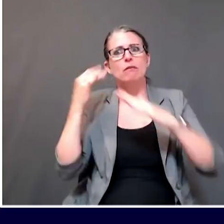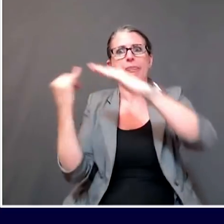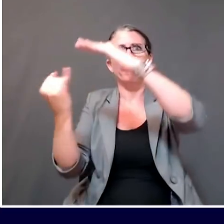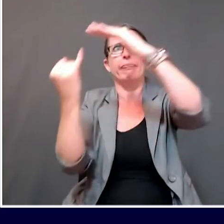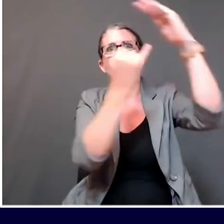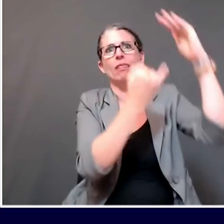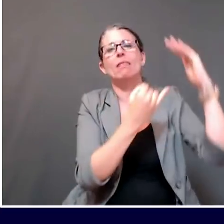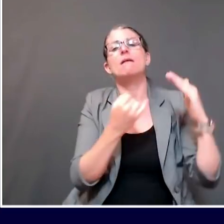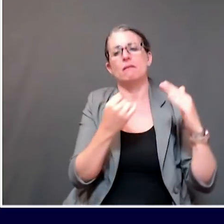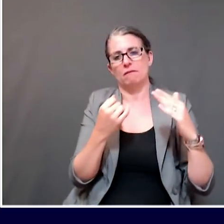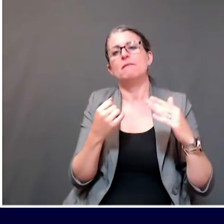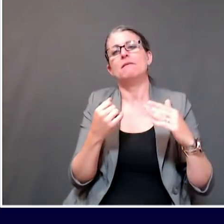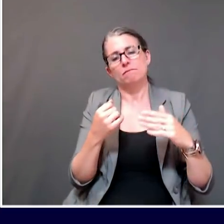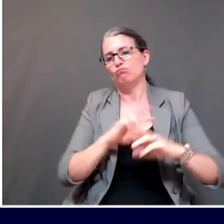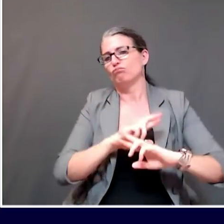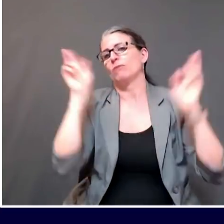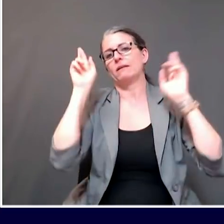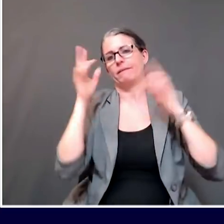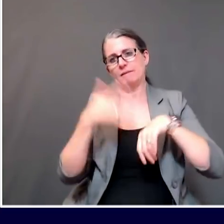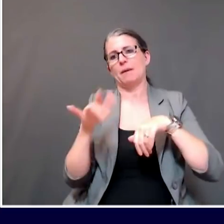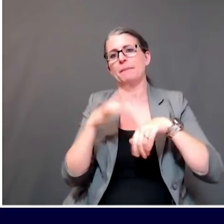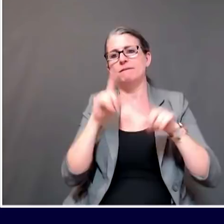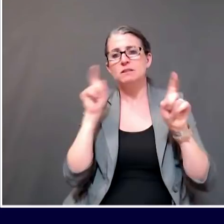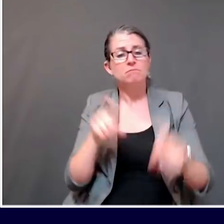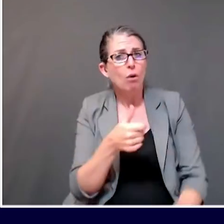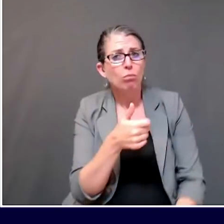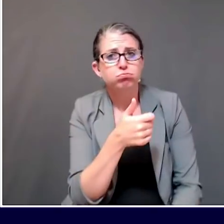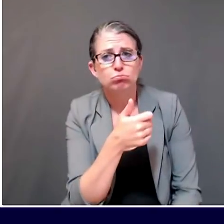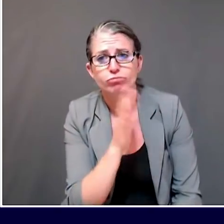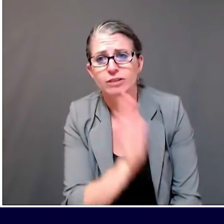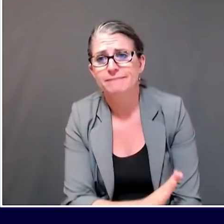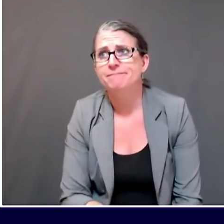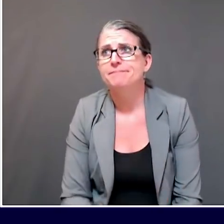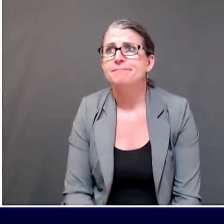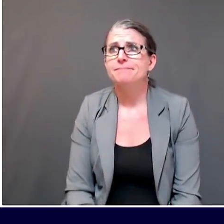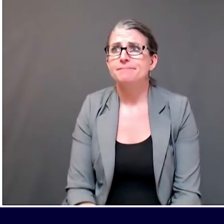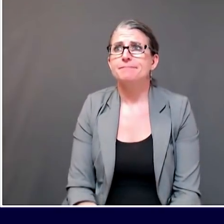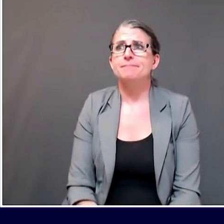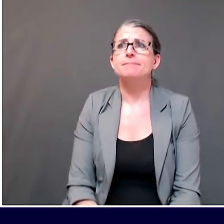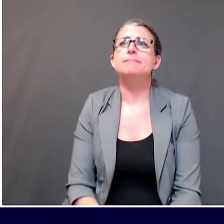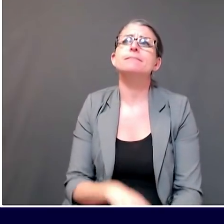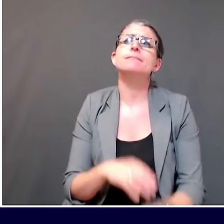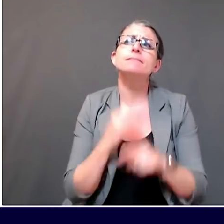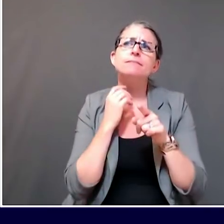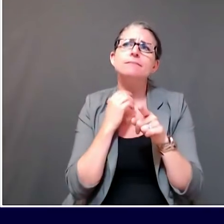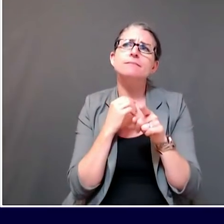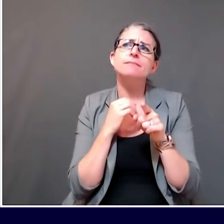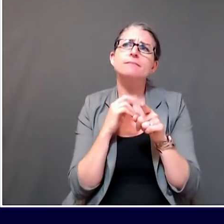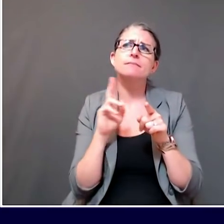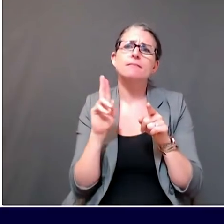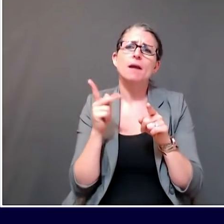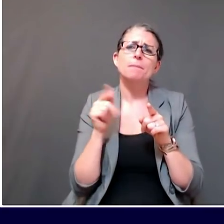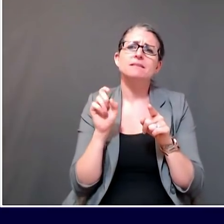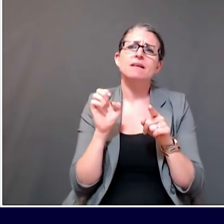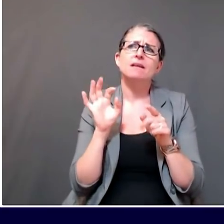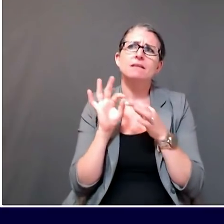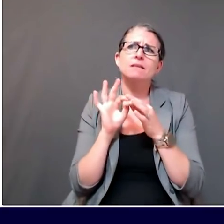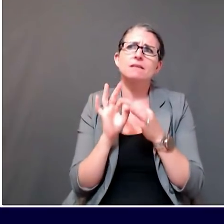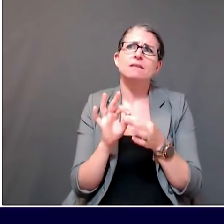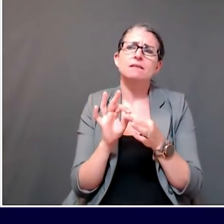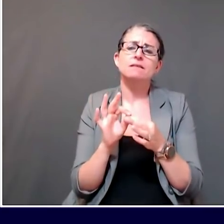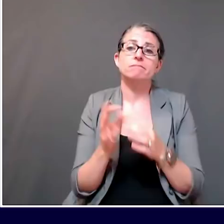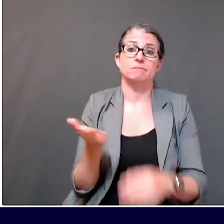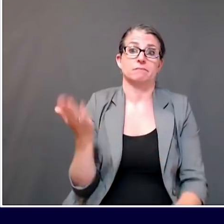Great. And is it possible to get an update on the announcement last month about, boosting capacity overall in the state